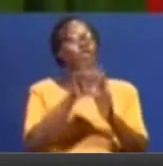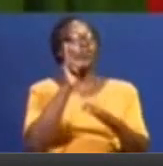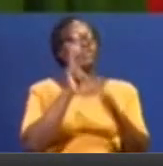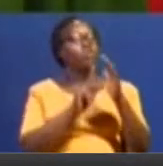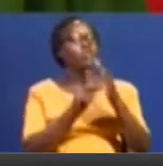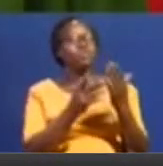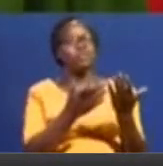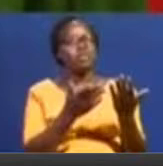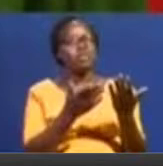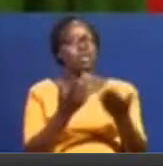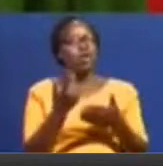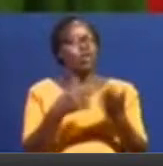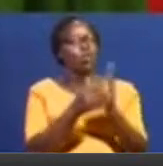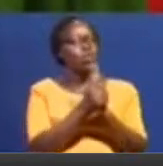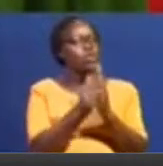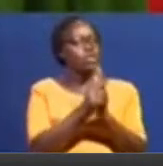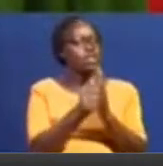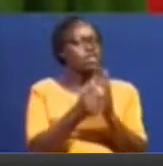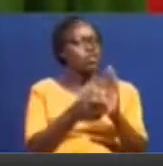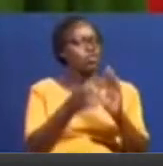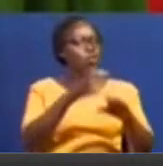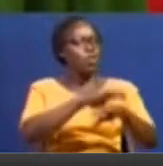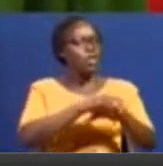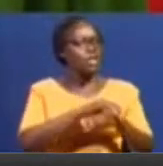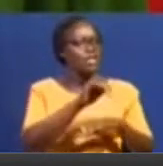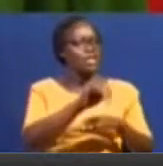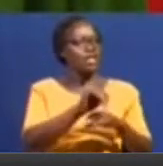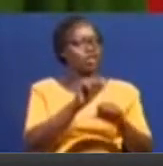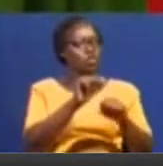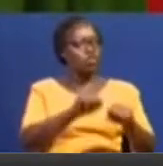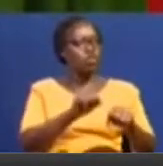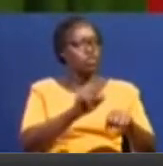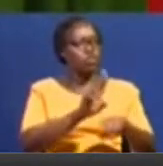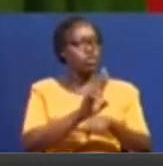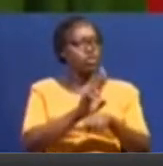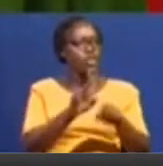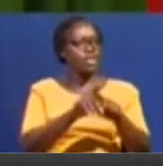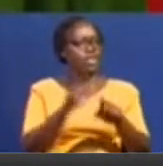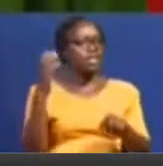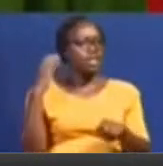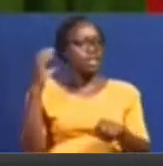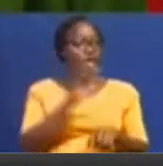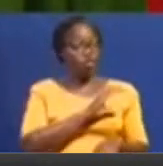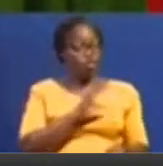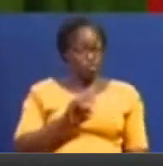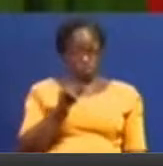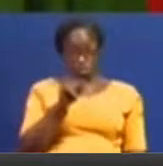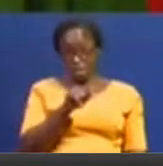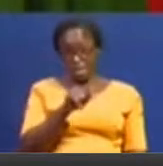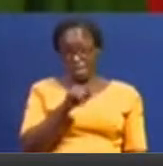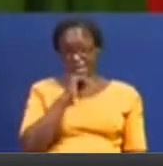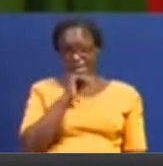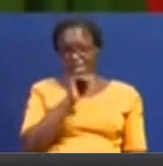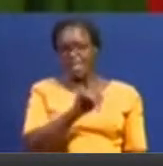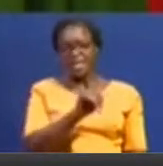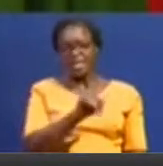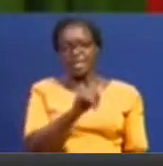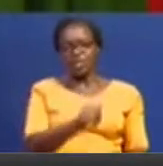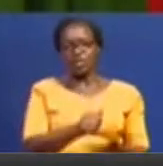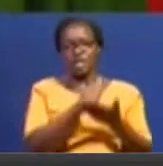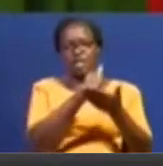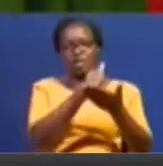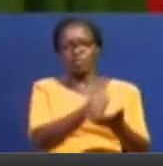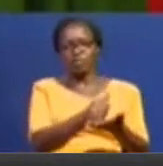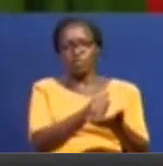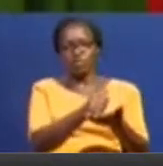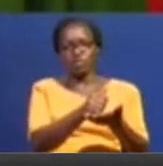yes. What skills have you acquired that you could use as a chairperson of this commission that will help